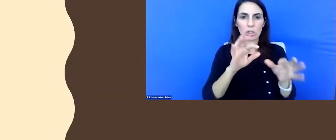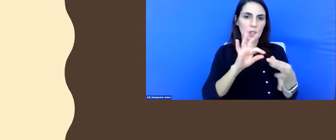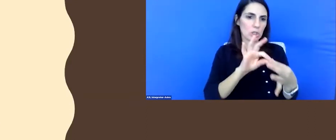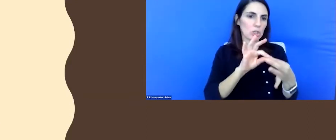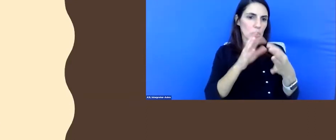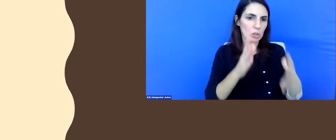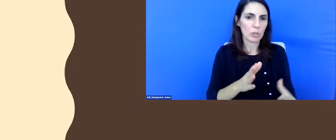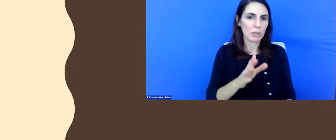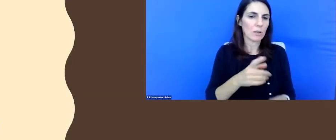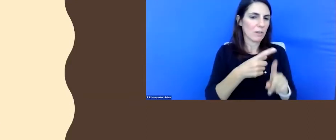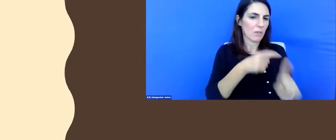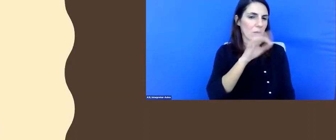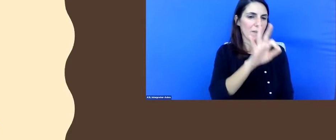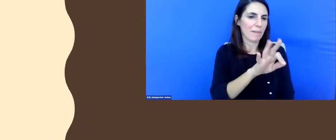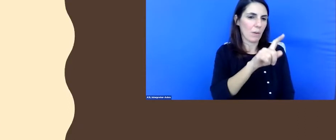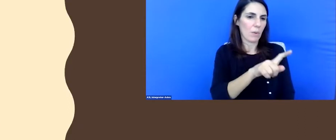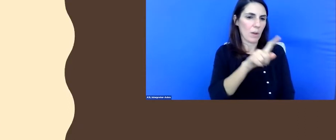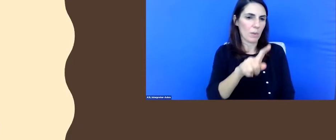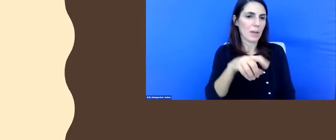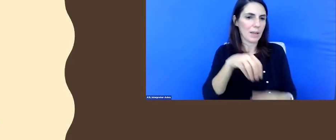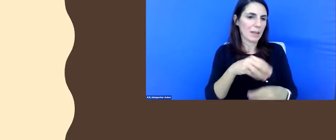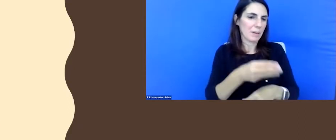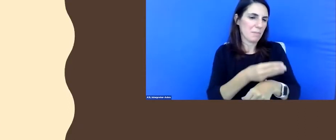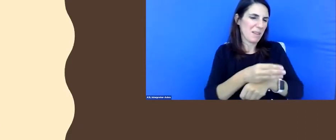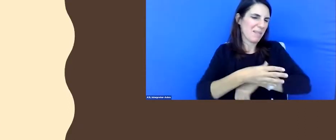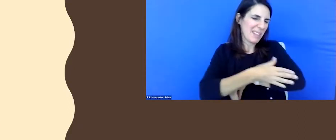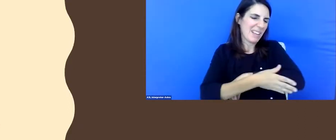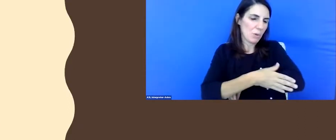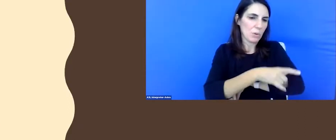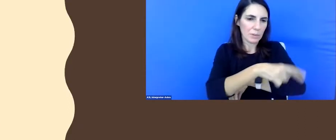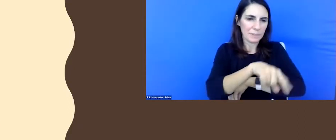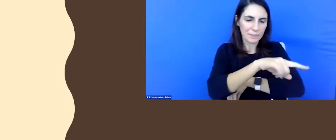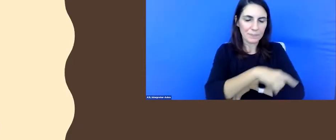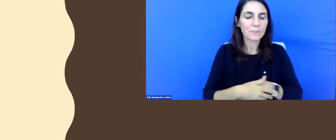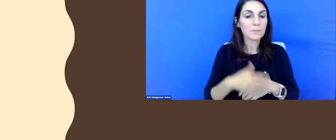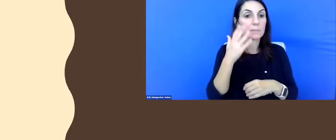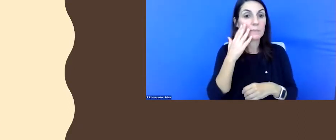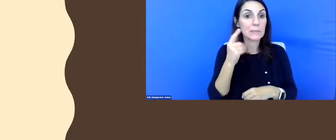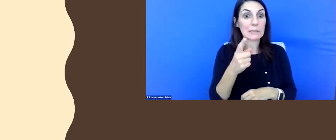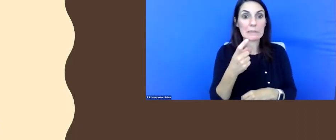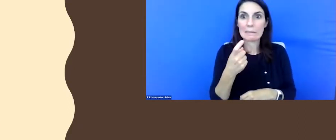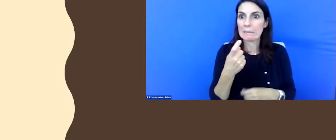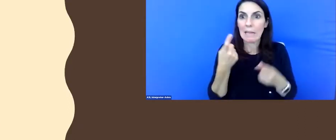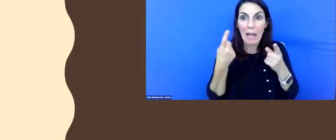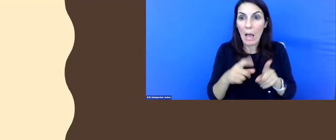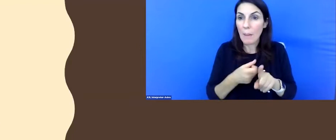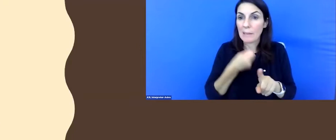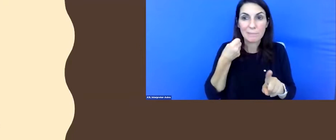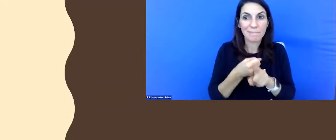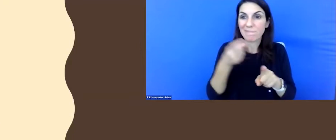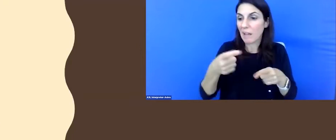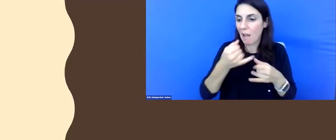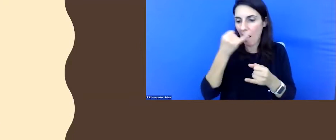at 911 in Miami-Dade County, because he had a last-minute